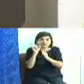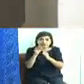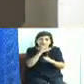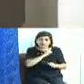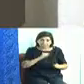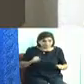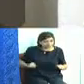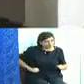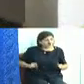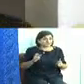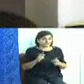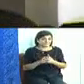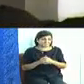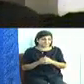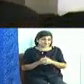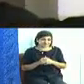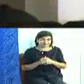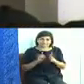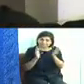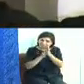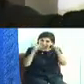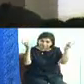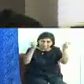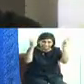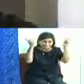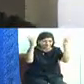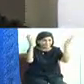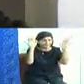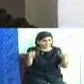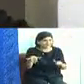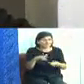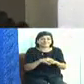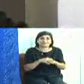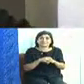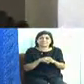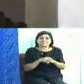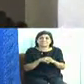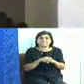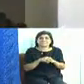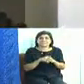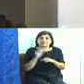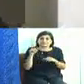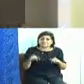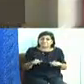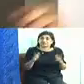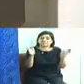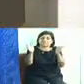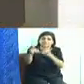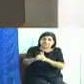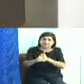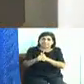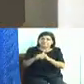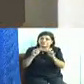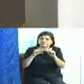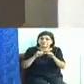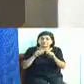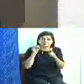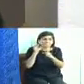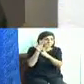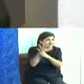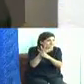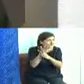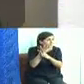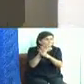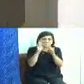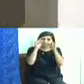you know, the sense of the fullness of this room that it cannot contain is just